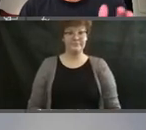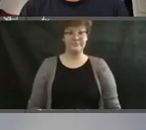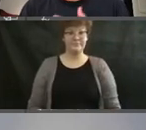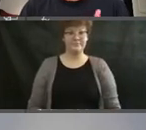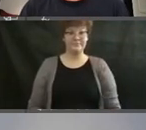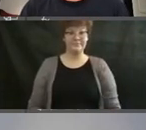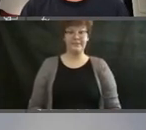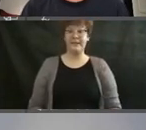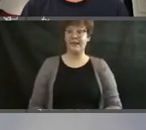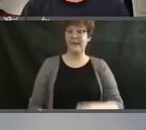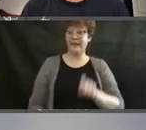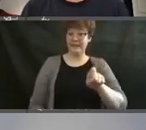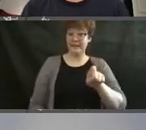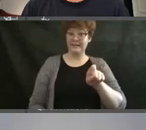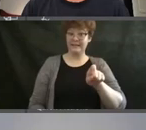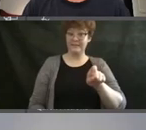notice how it redefined